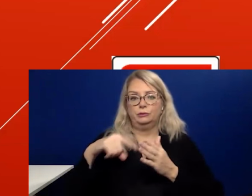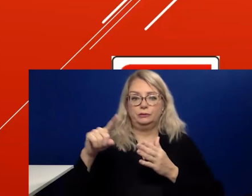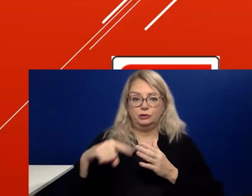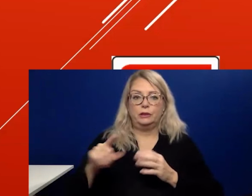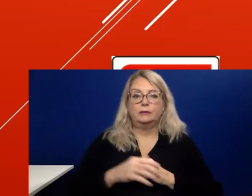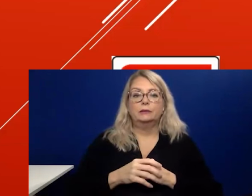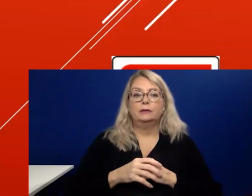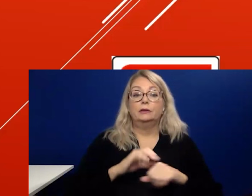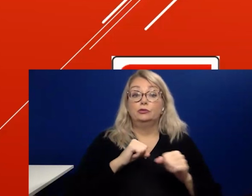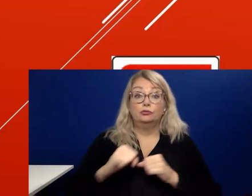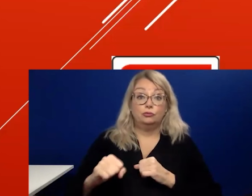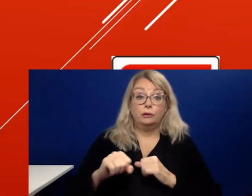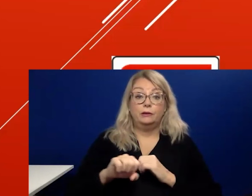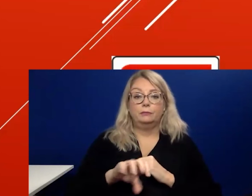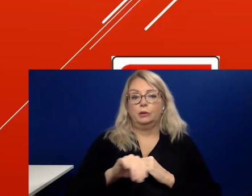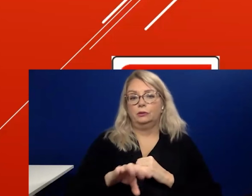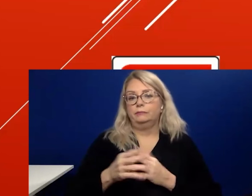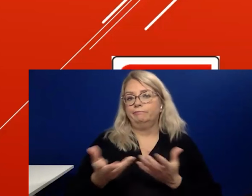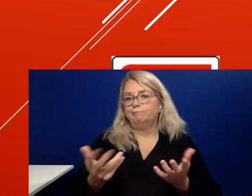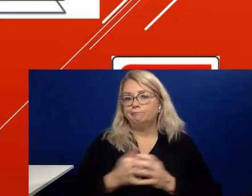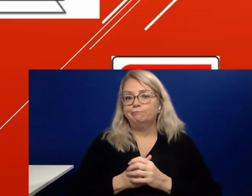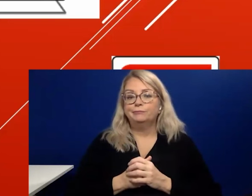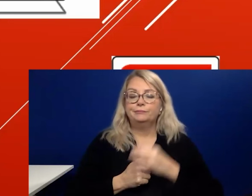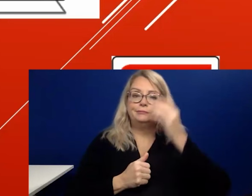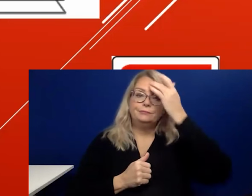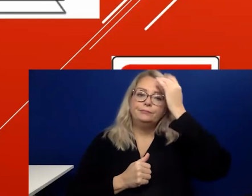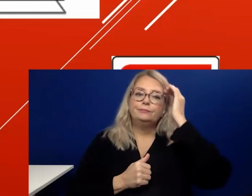marketing. Okay?